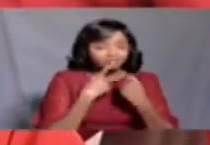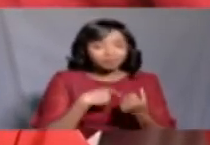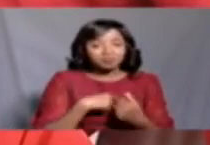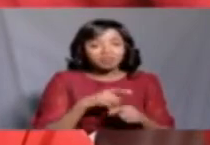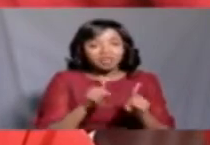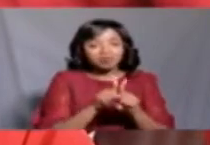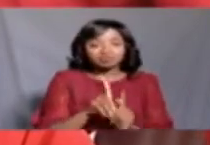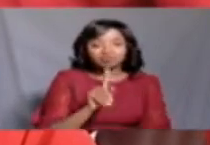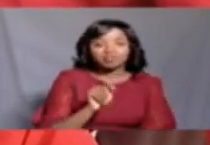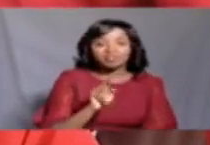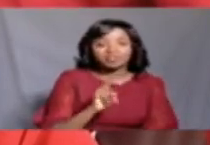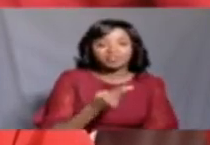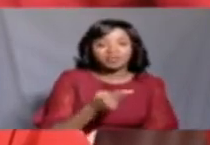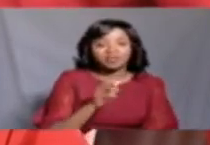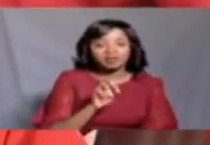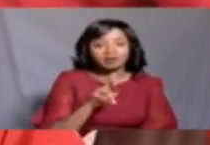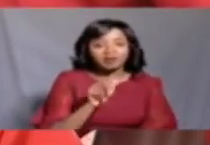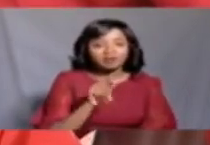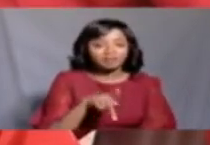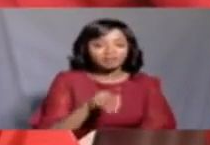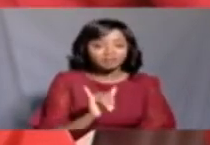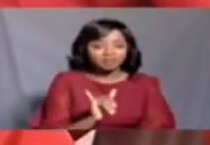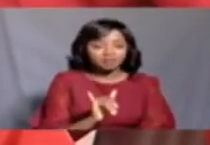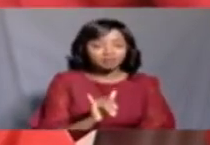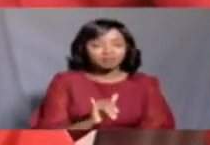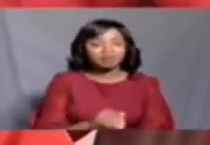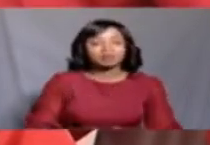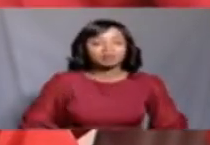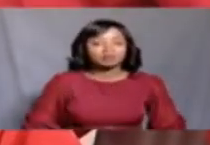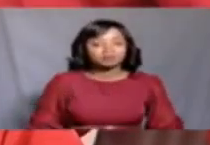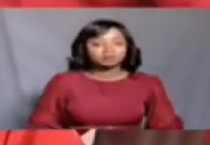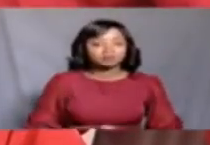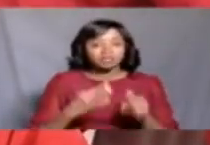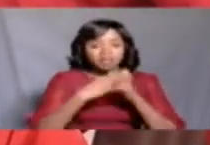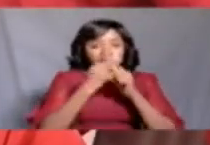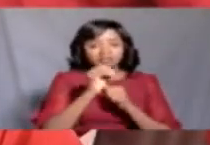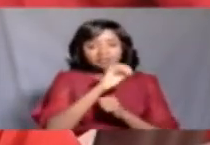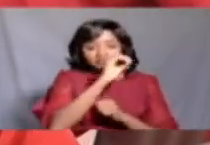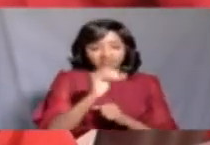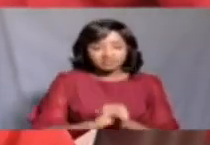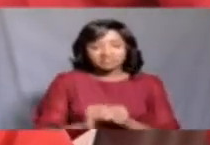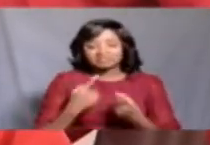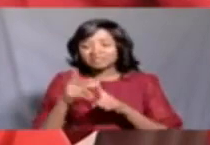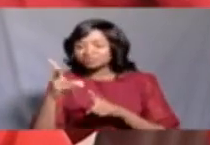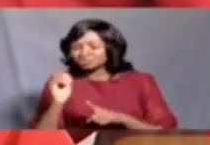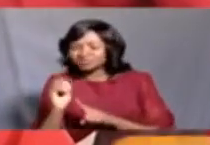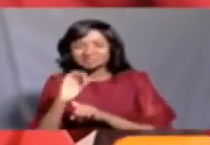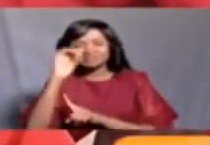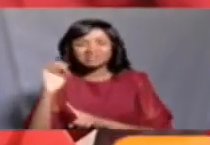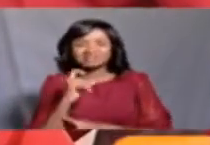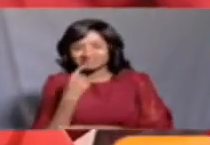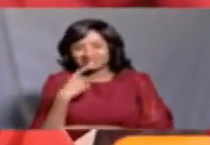that includes 80% psychotherapy, 20% medication,